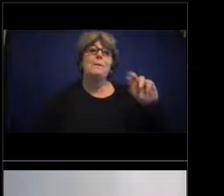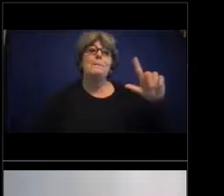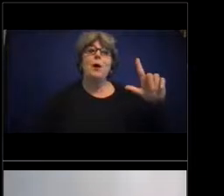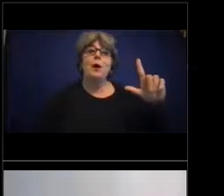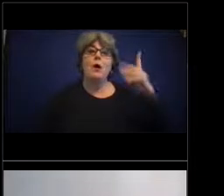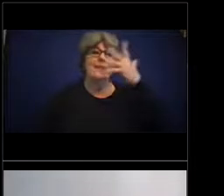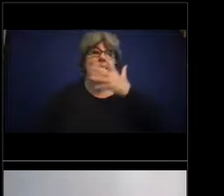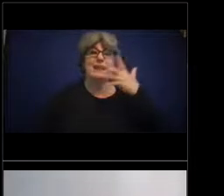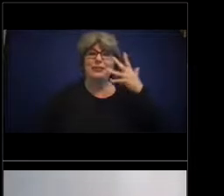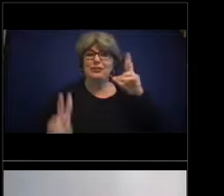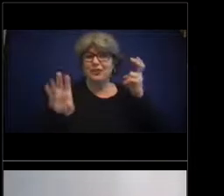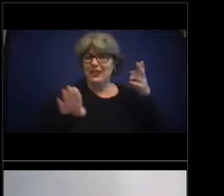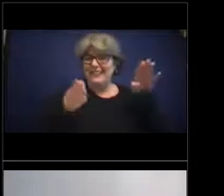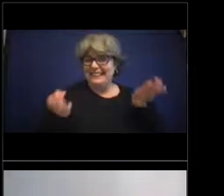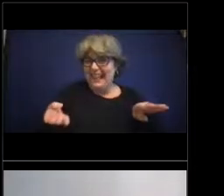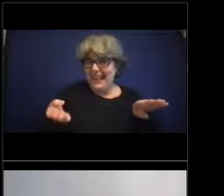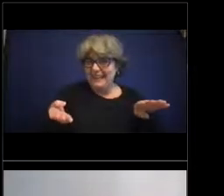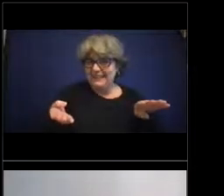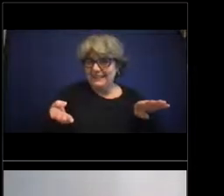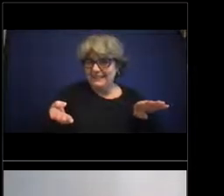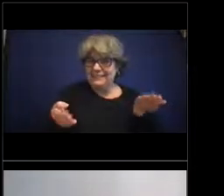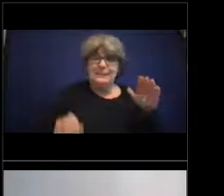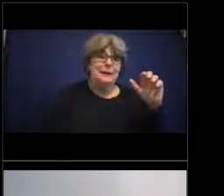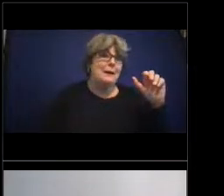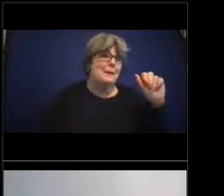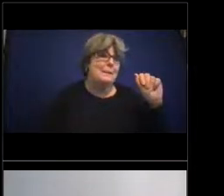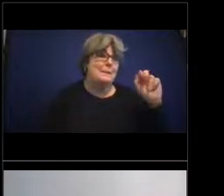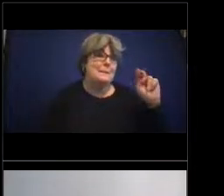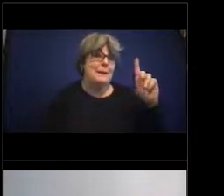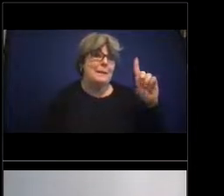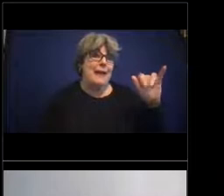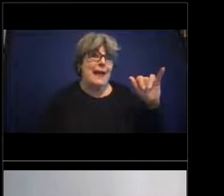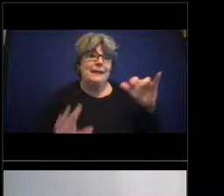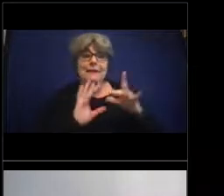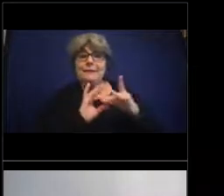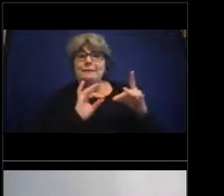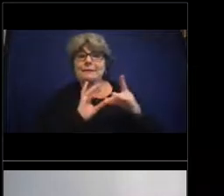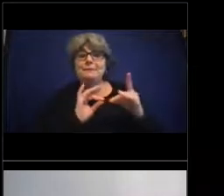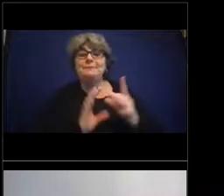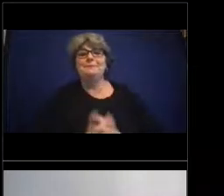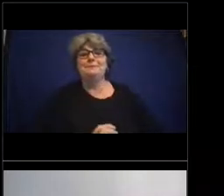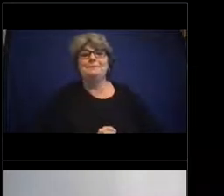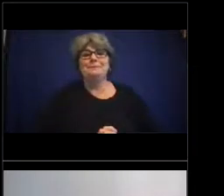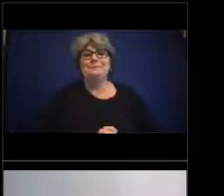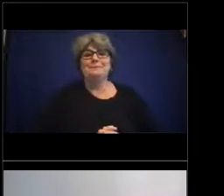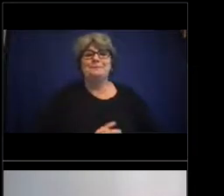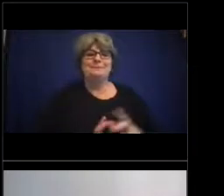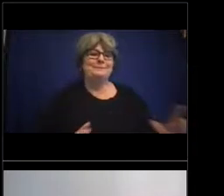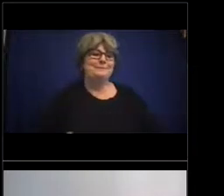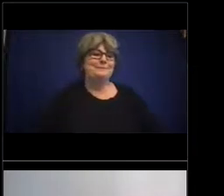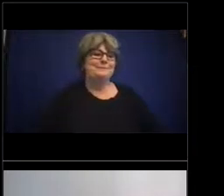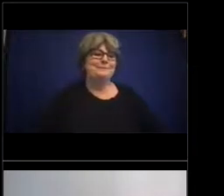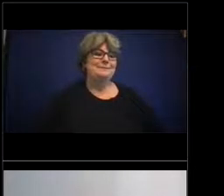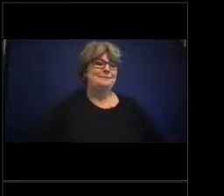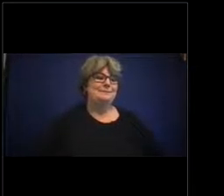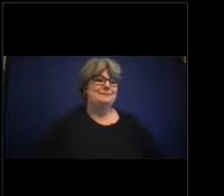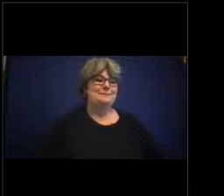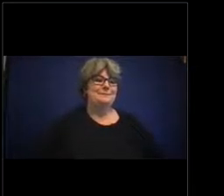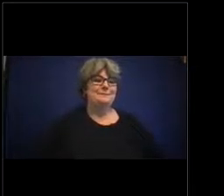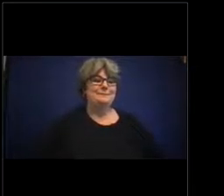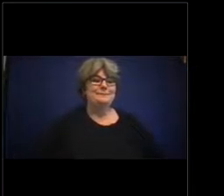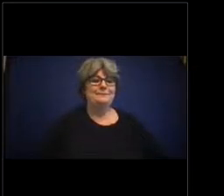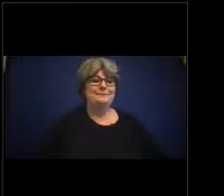looking dead. I don't know, Andy, if you maybe you could take up that that strain and kind of go with a little bit. Yeah, there's a fair bit of